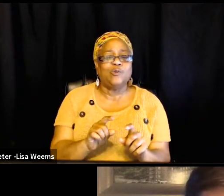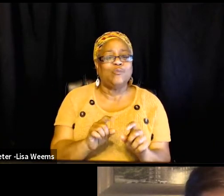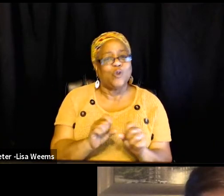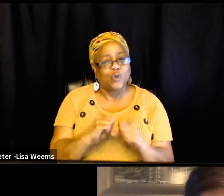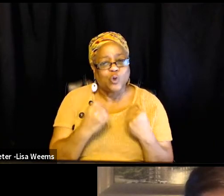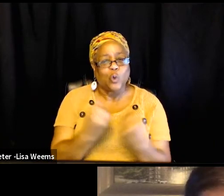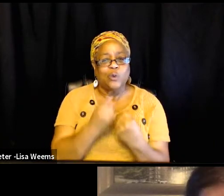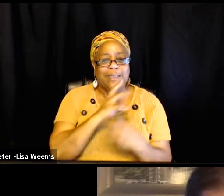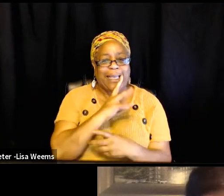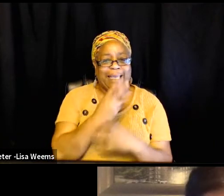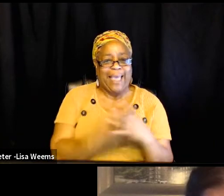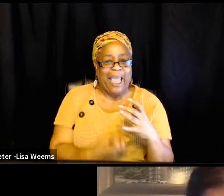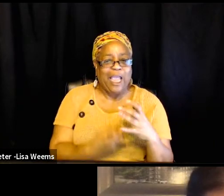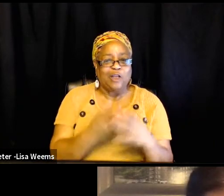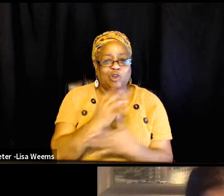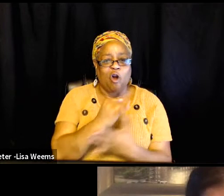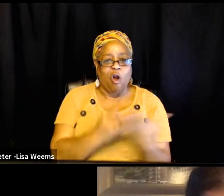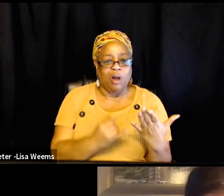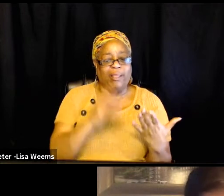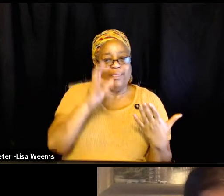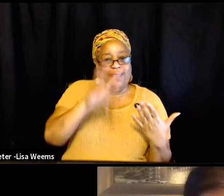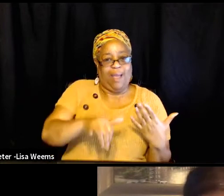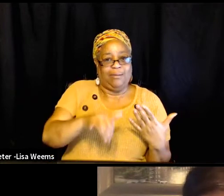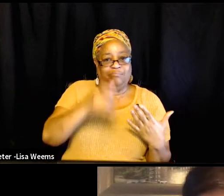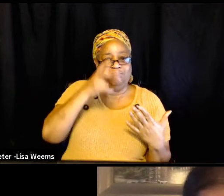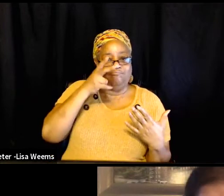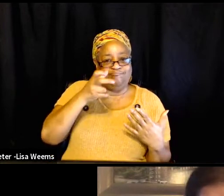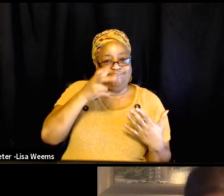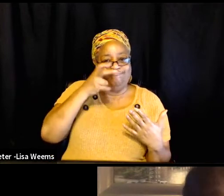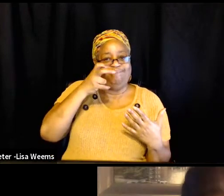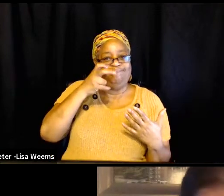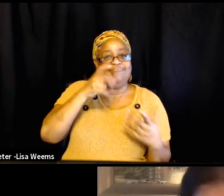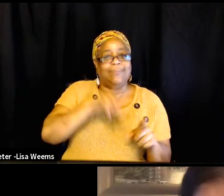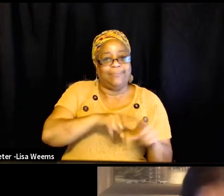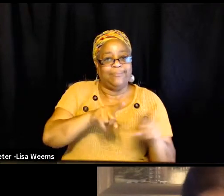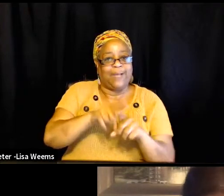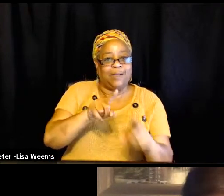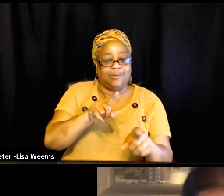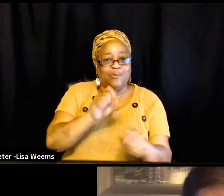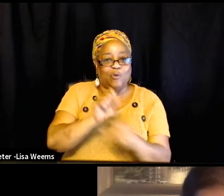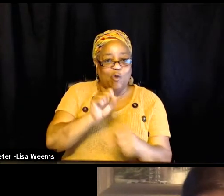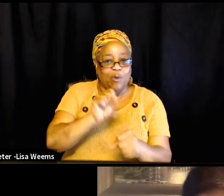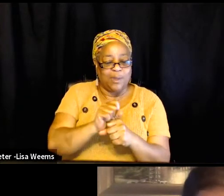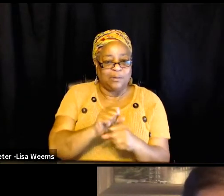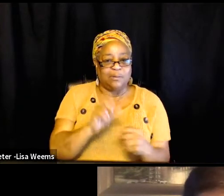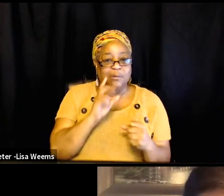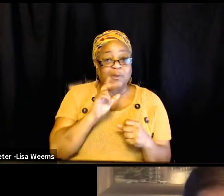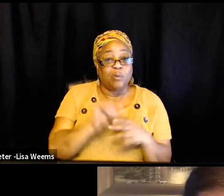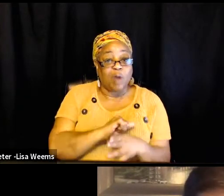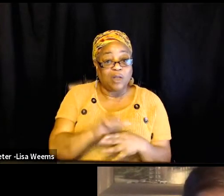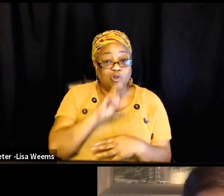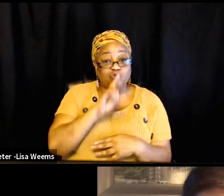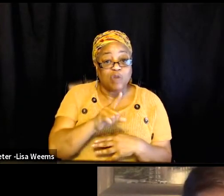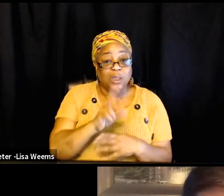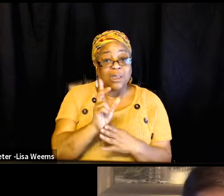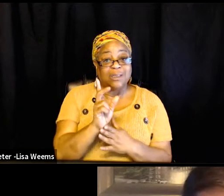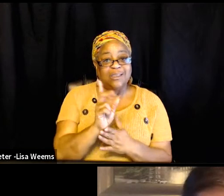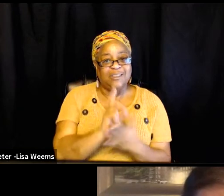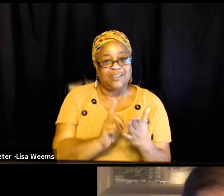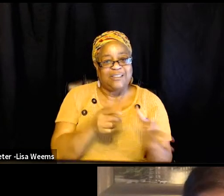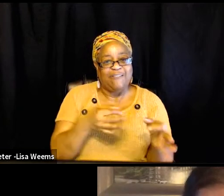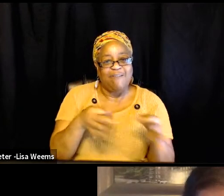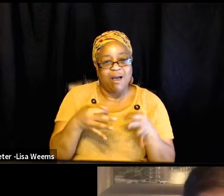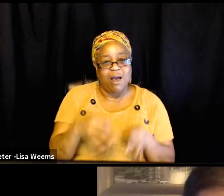part of performance, because it's part that progresses in time. You know, it's a practice that also redefines itself all the